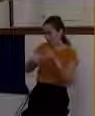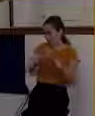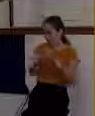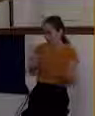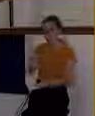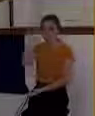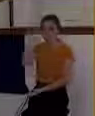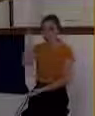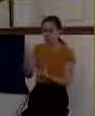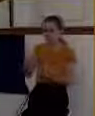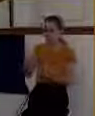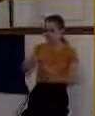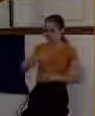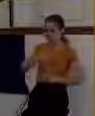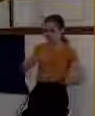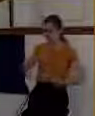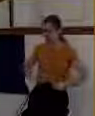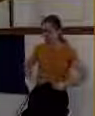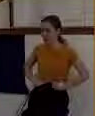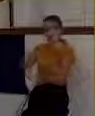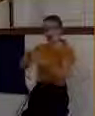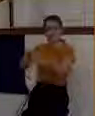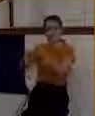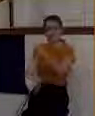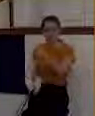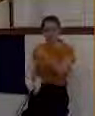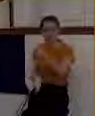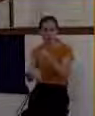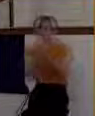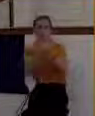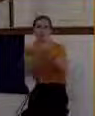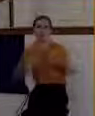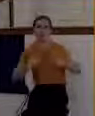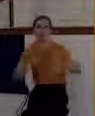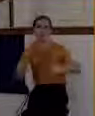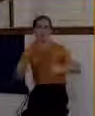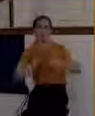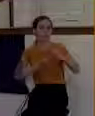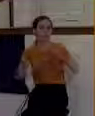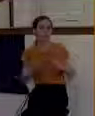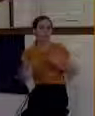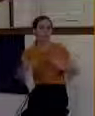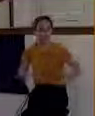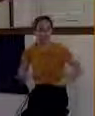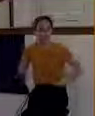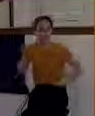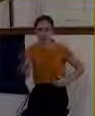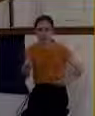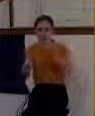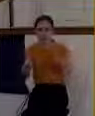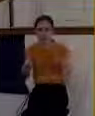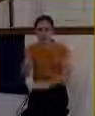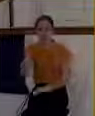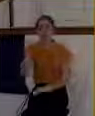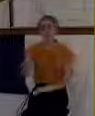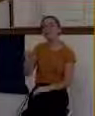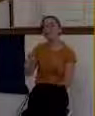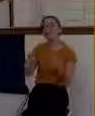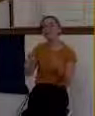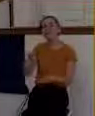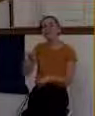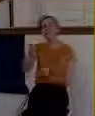bones next to his bones. Hoping, what was he hoping for? He was hoping to find safety just by